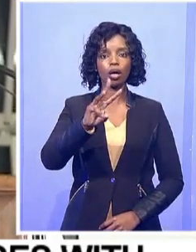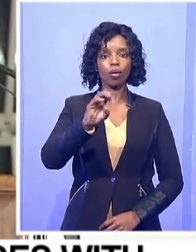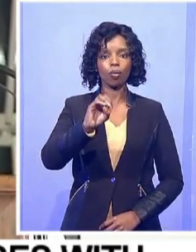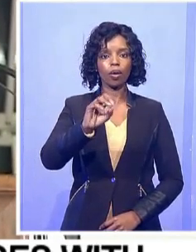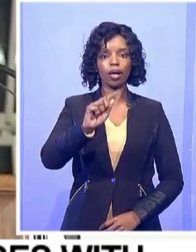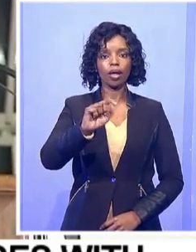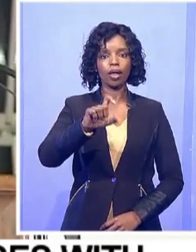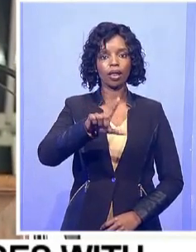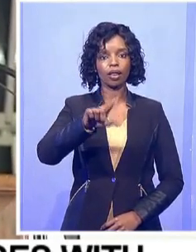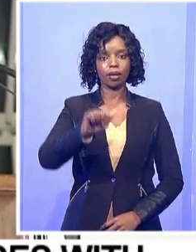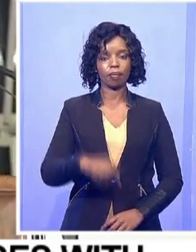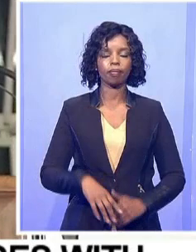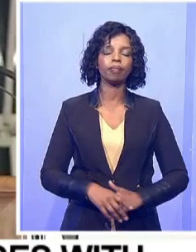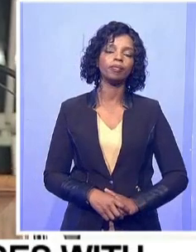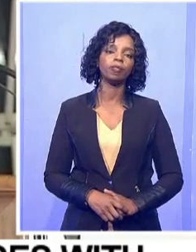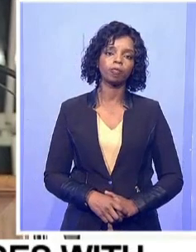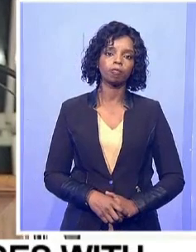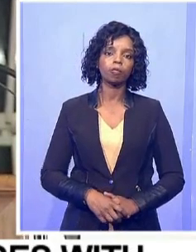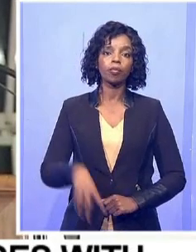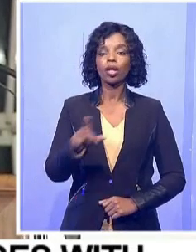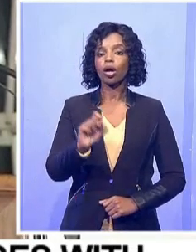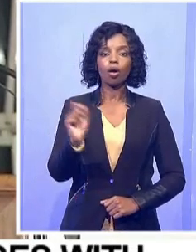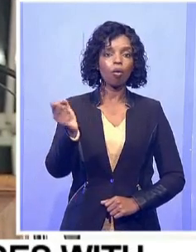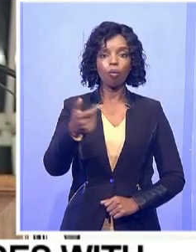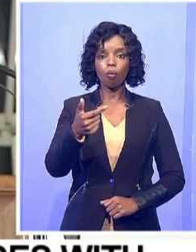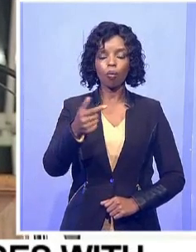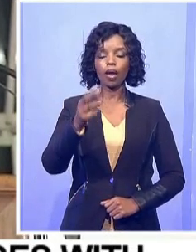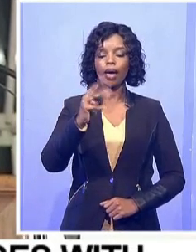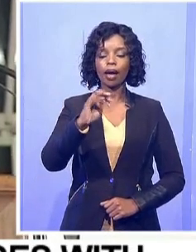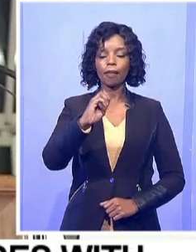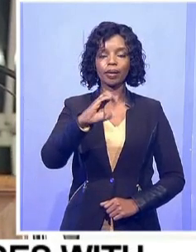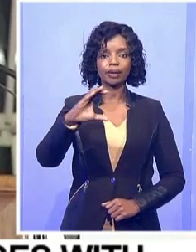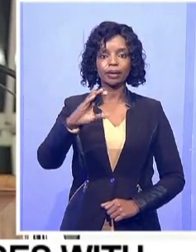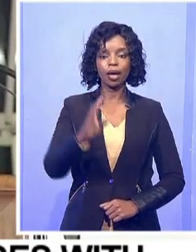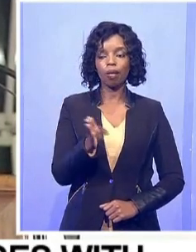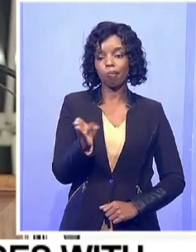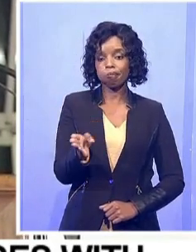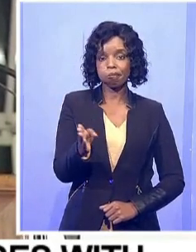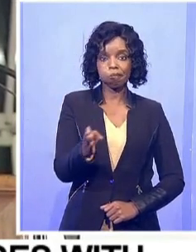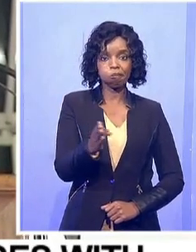all MECs that are in our midst,